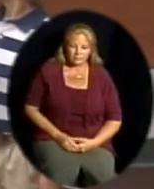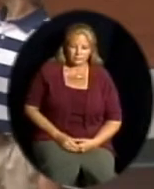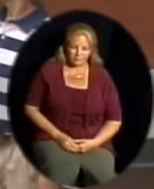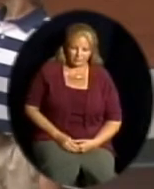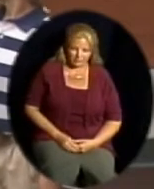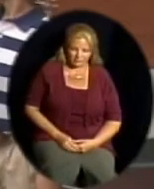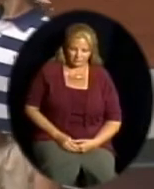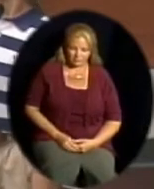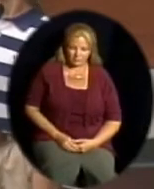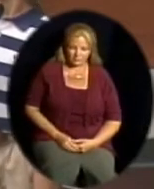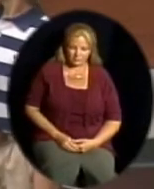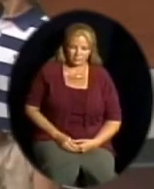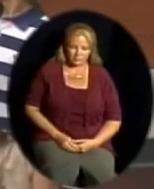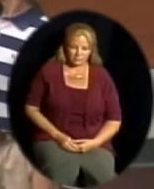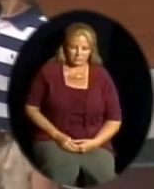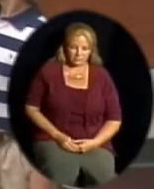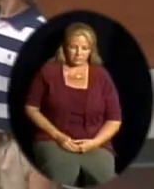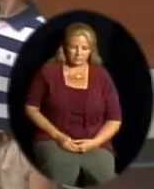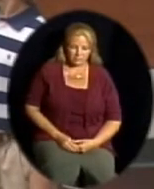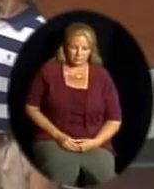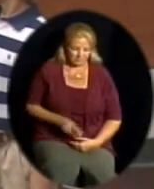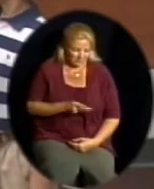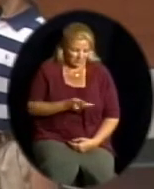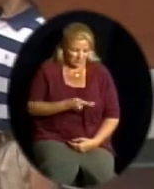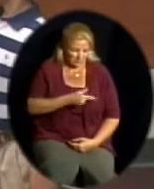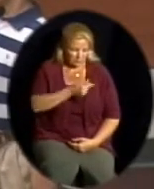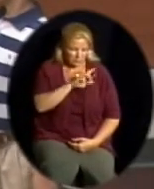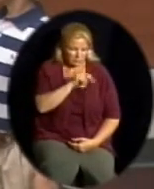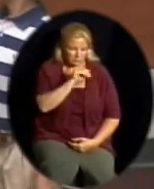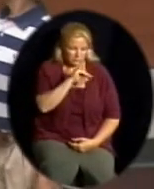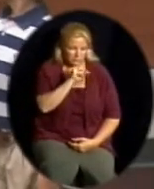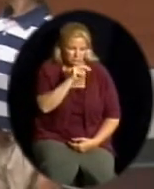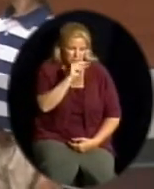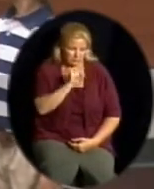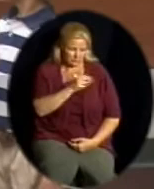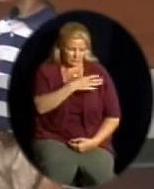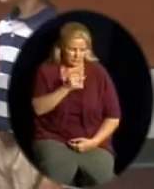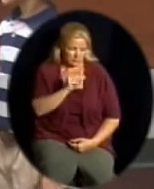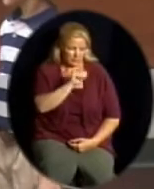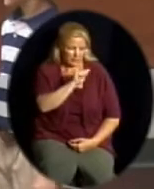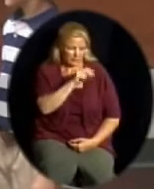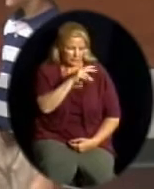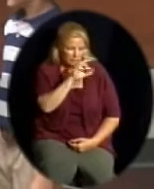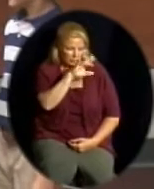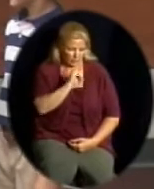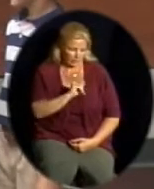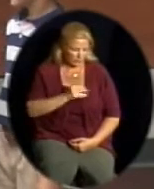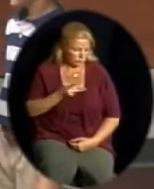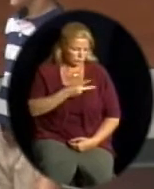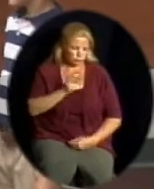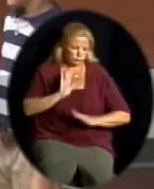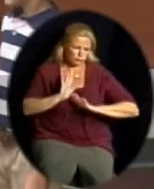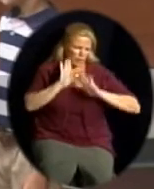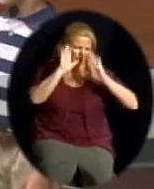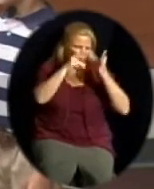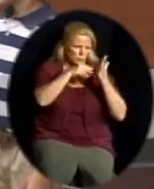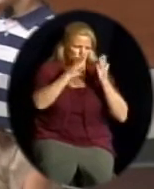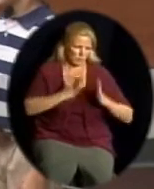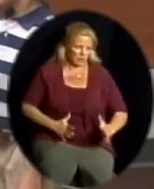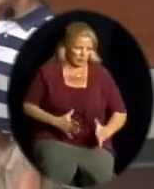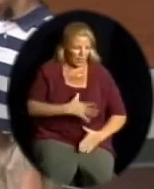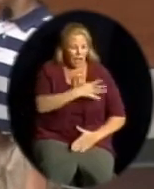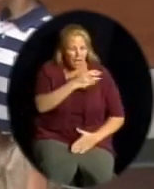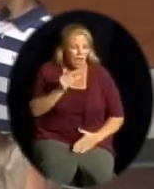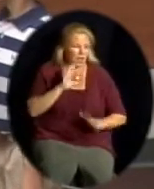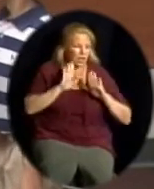to the microphone. Both Grayson and Avery are excellent readers, and they are excellent writers,